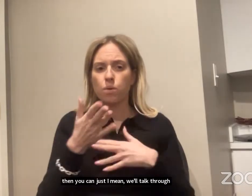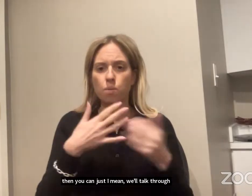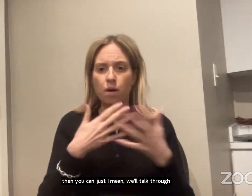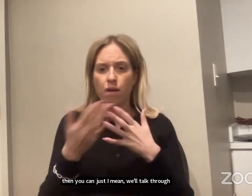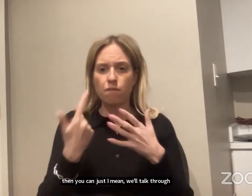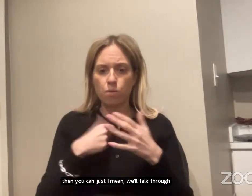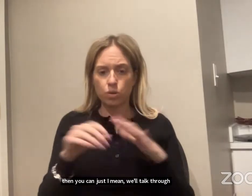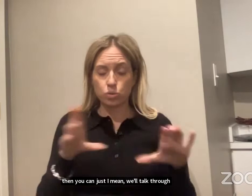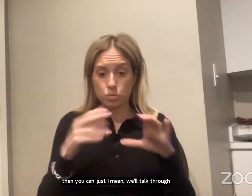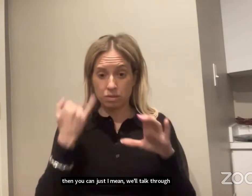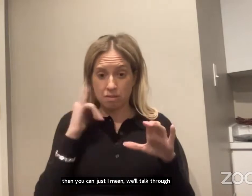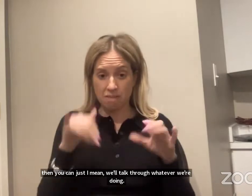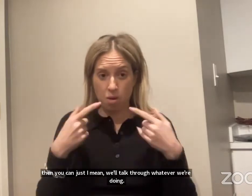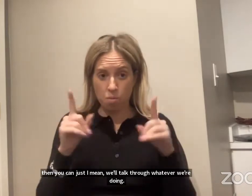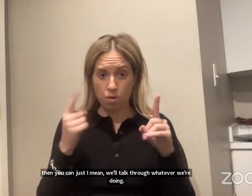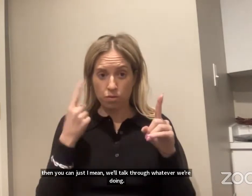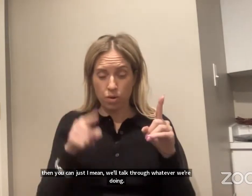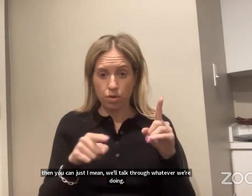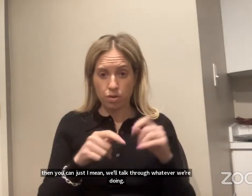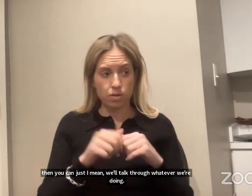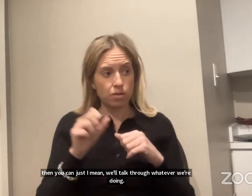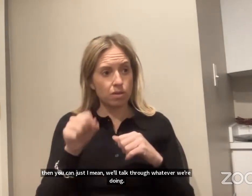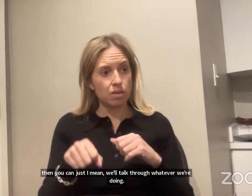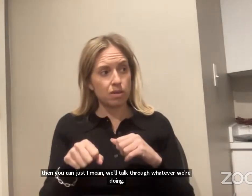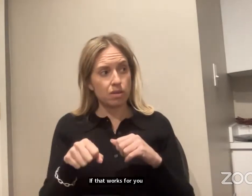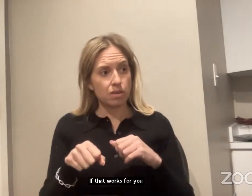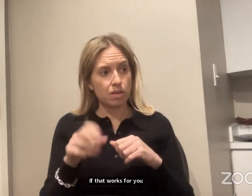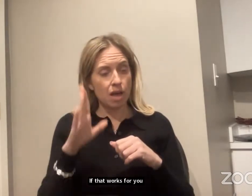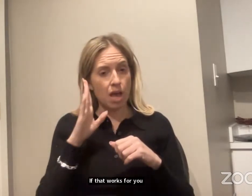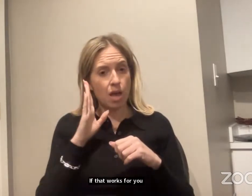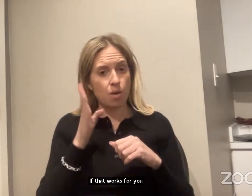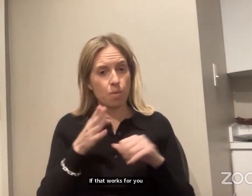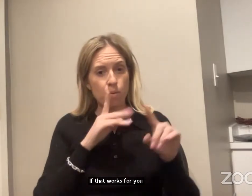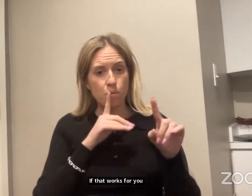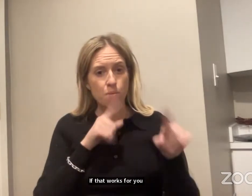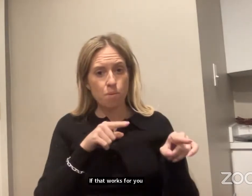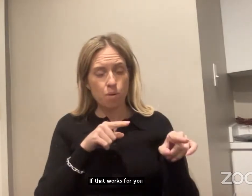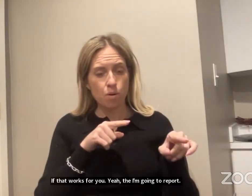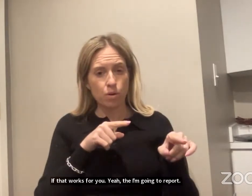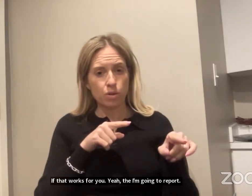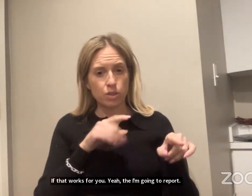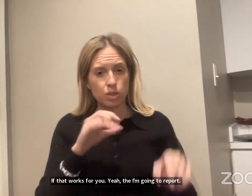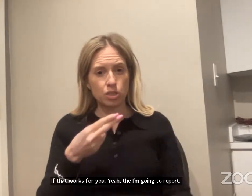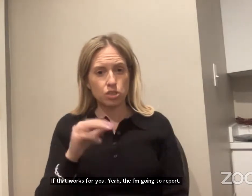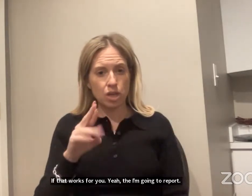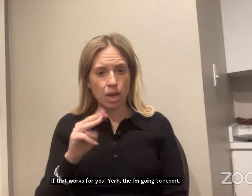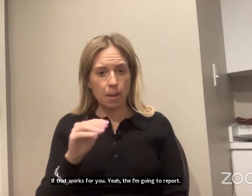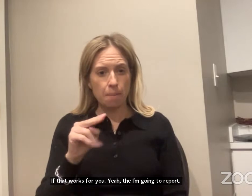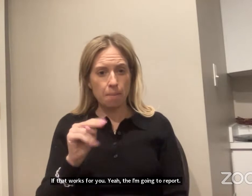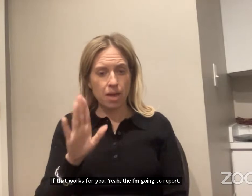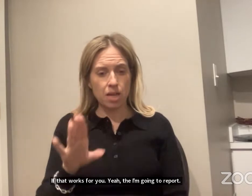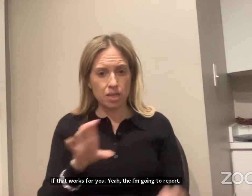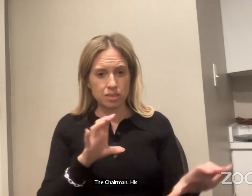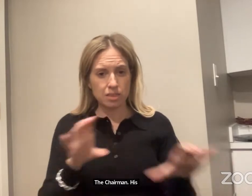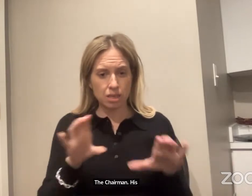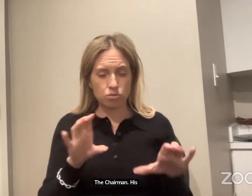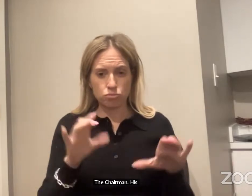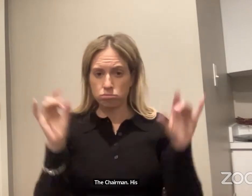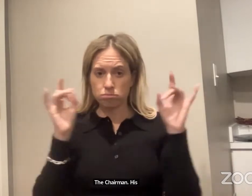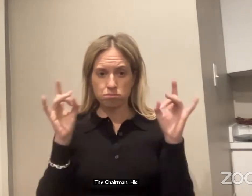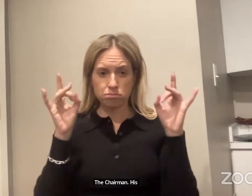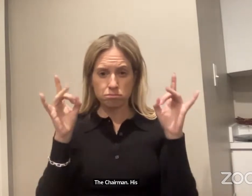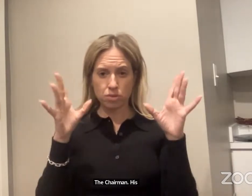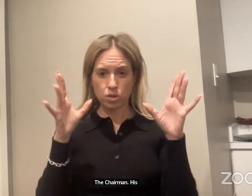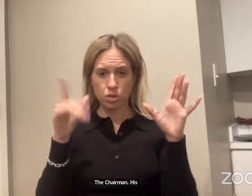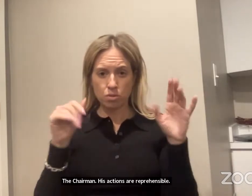works for you. Yeah, I'm going to report to the chairman. His actions are reprehensible. You